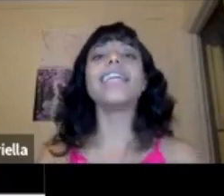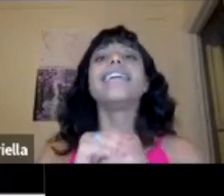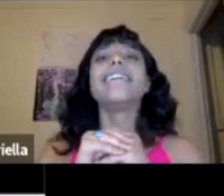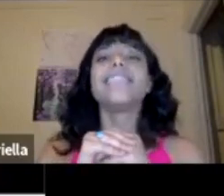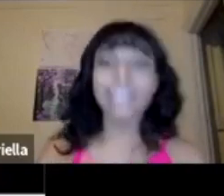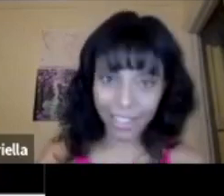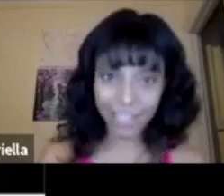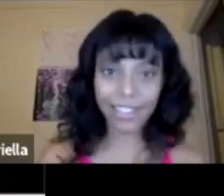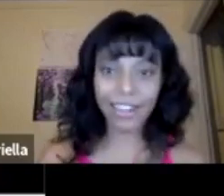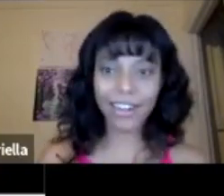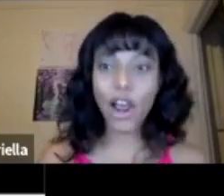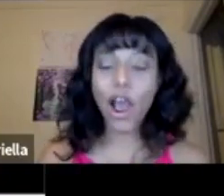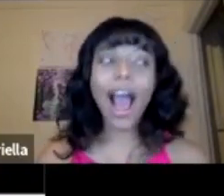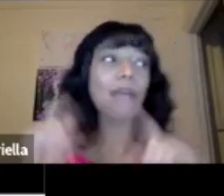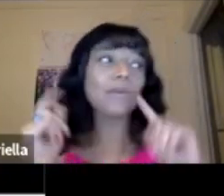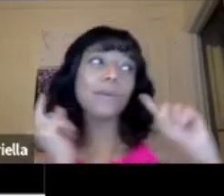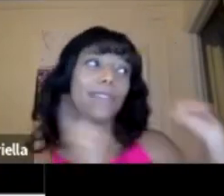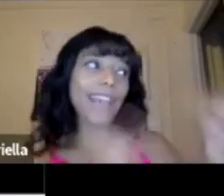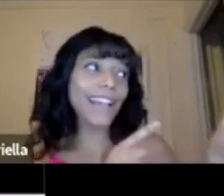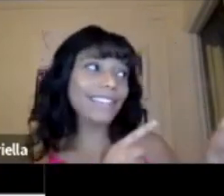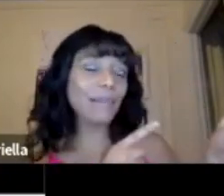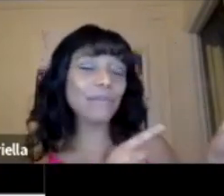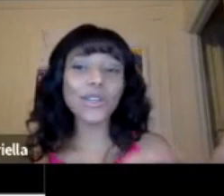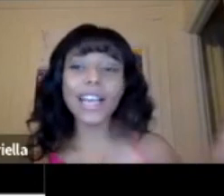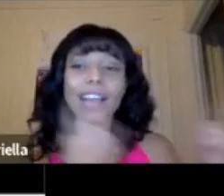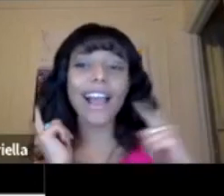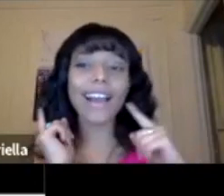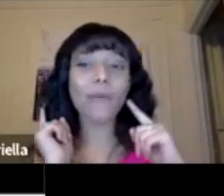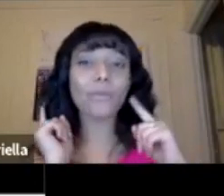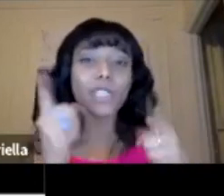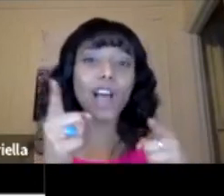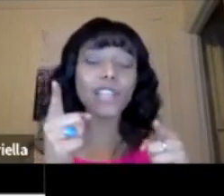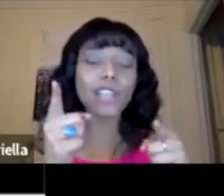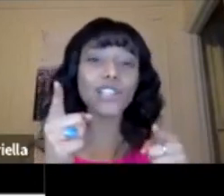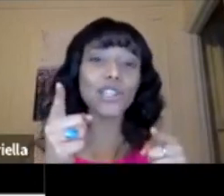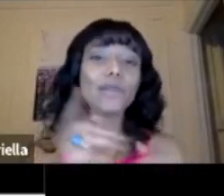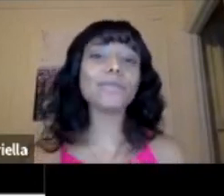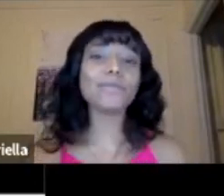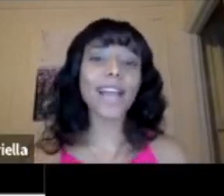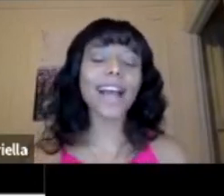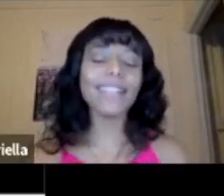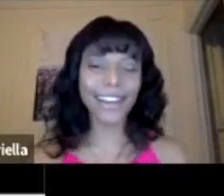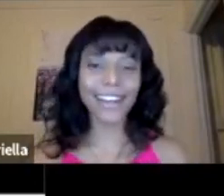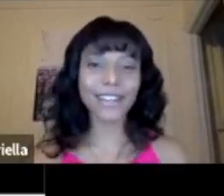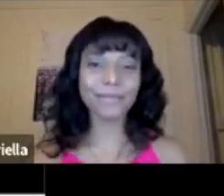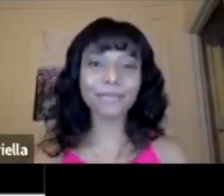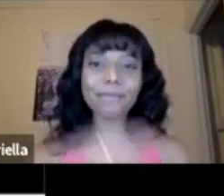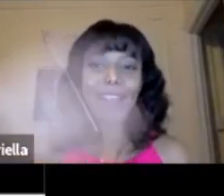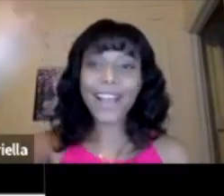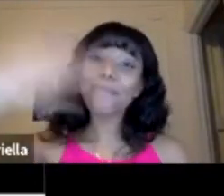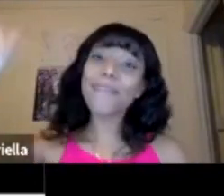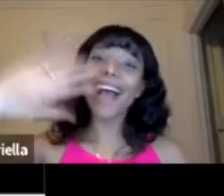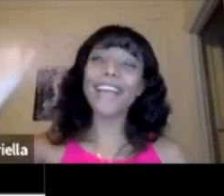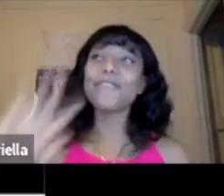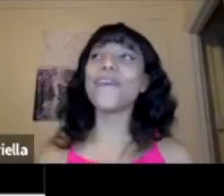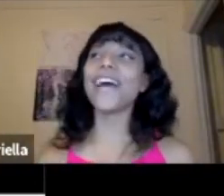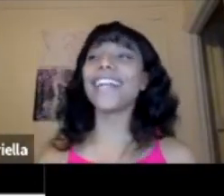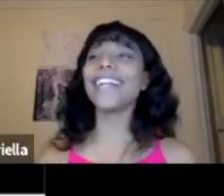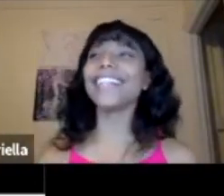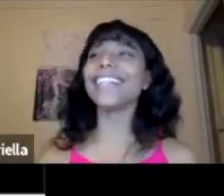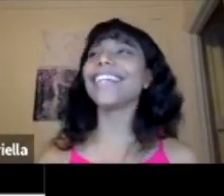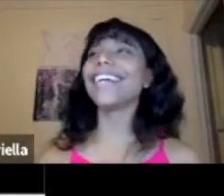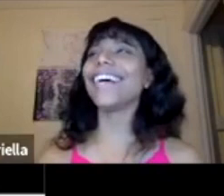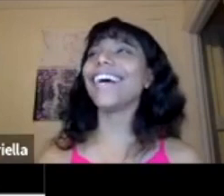o'clock Eastern. I will be playing some music, and I will talk to you later. Bye,